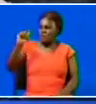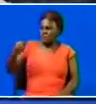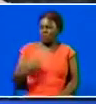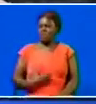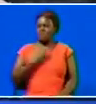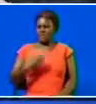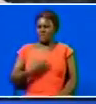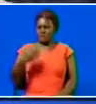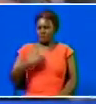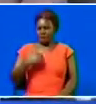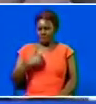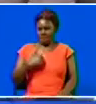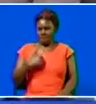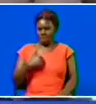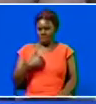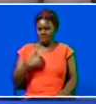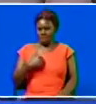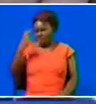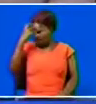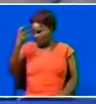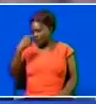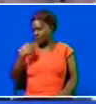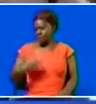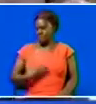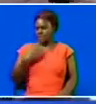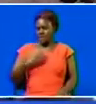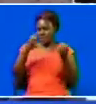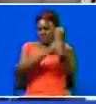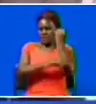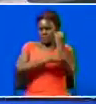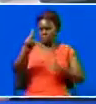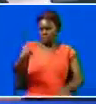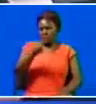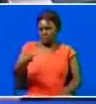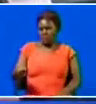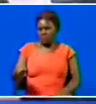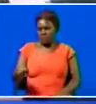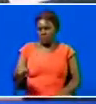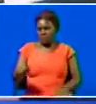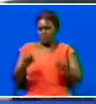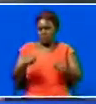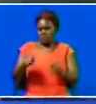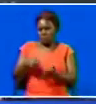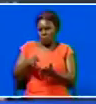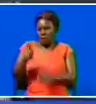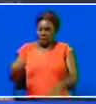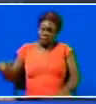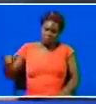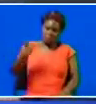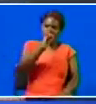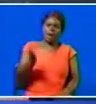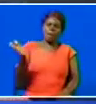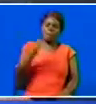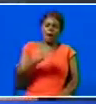visitors across the country. According to Matiang'i, foreigners who are in the country illegally might have to foot for their deportation expenses